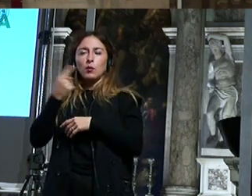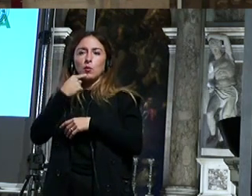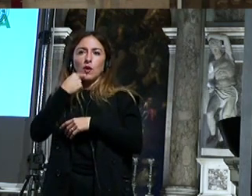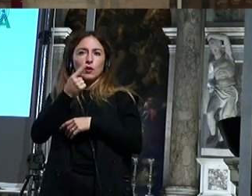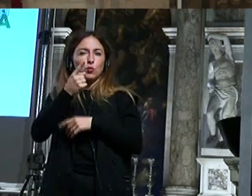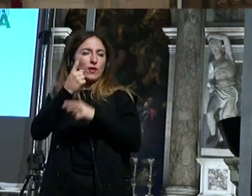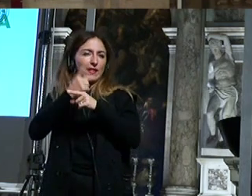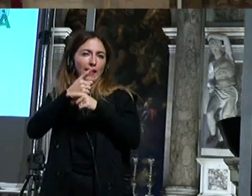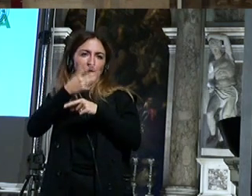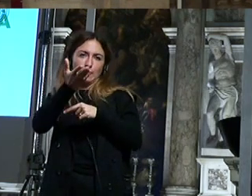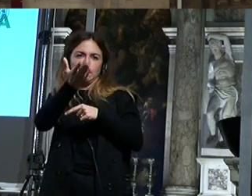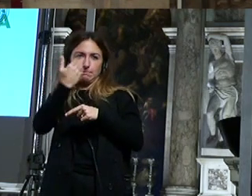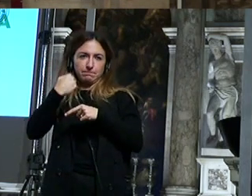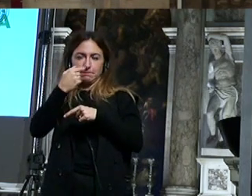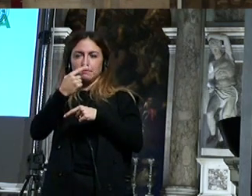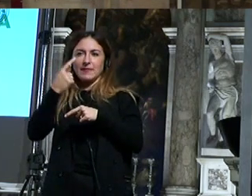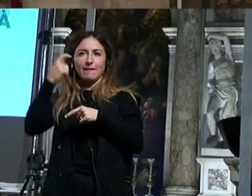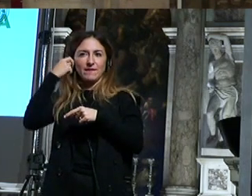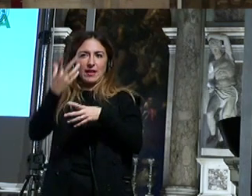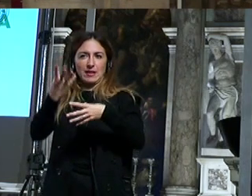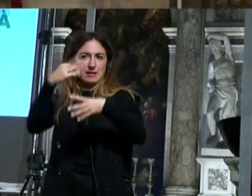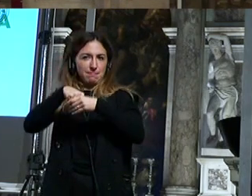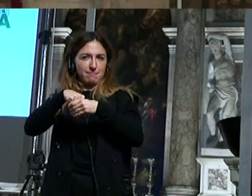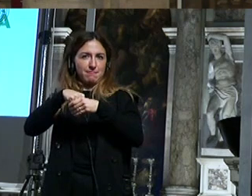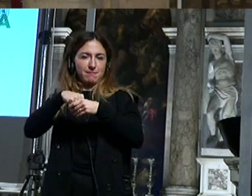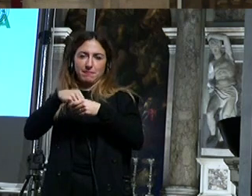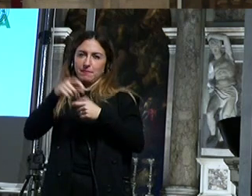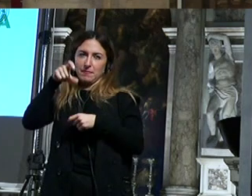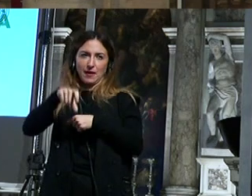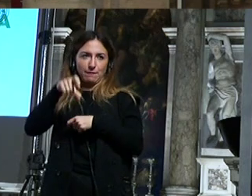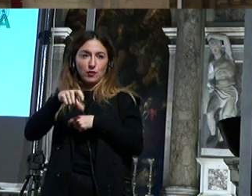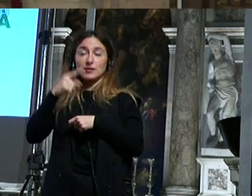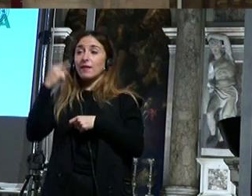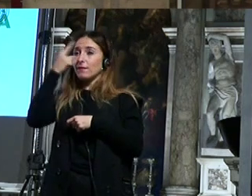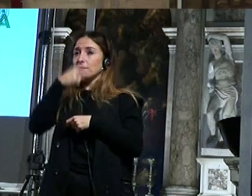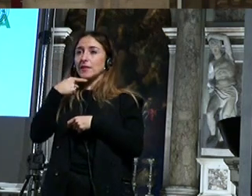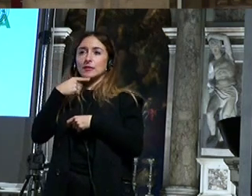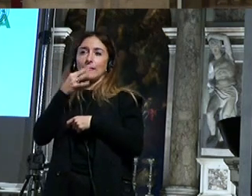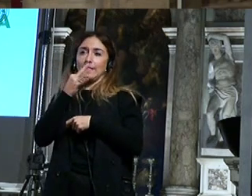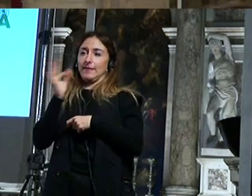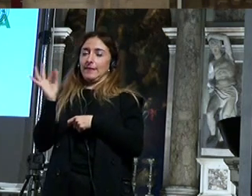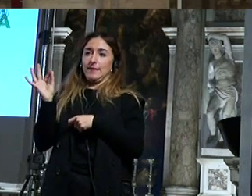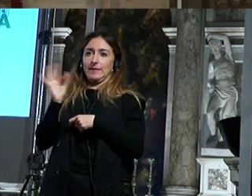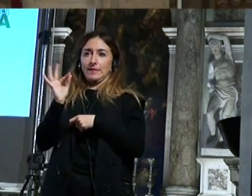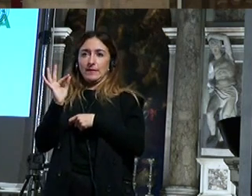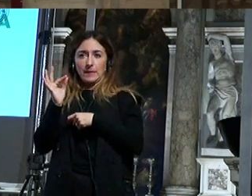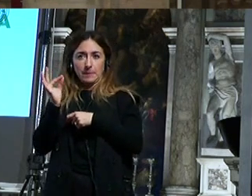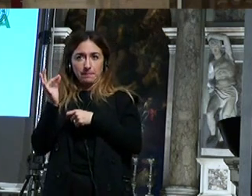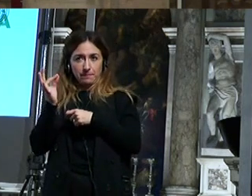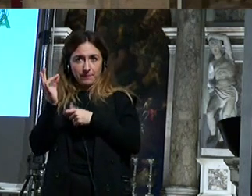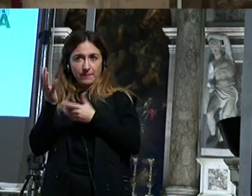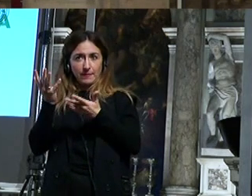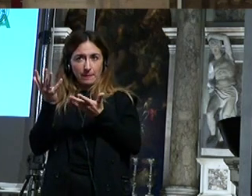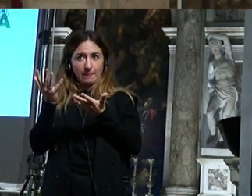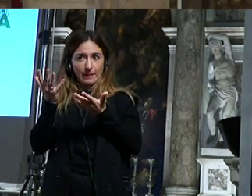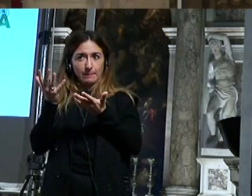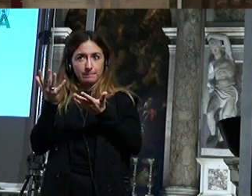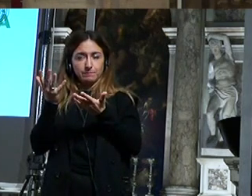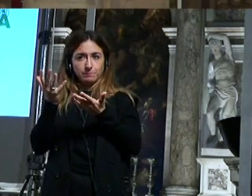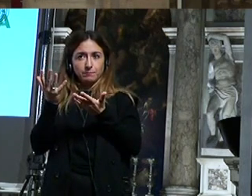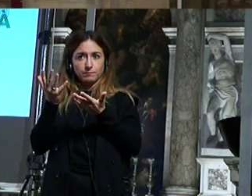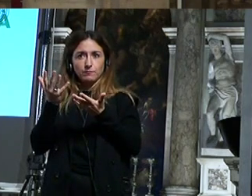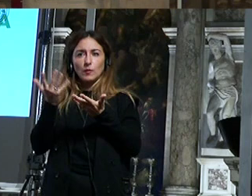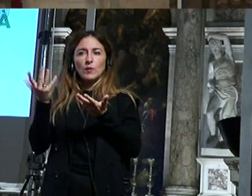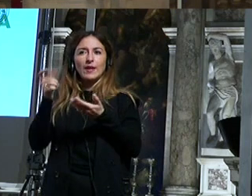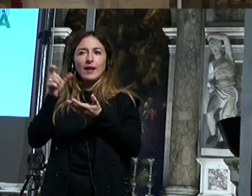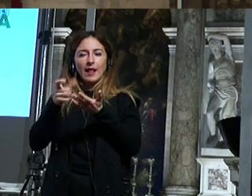he has this extraordinary face, and the narrator becomes obsessed with this idea of, he's not acting this. He has to know this despair. There's